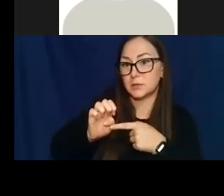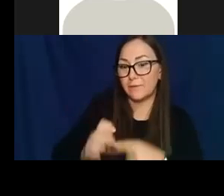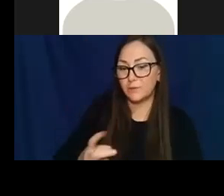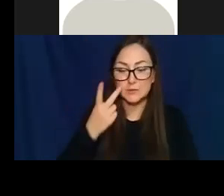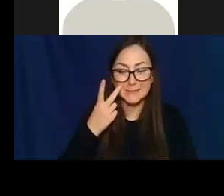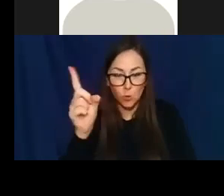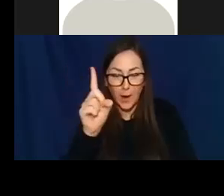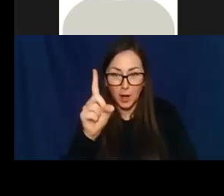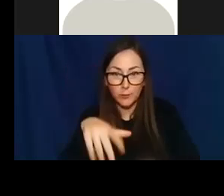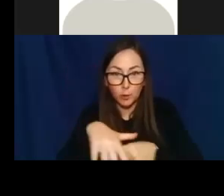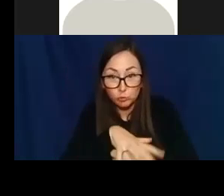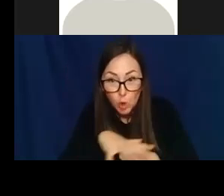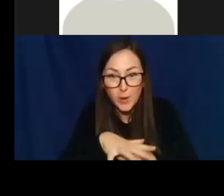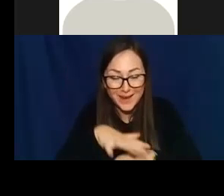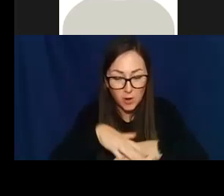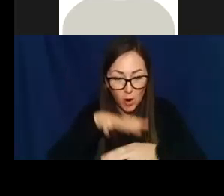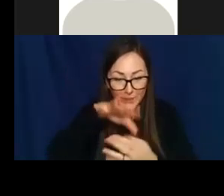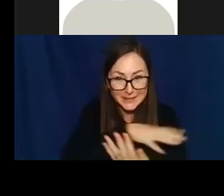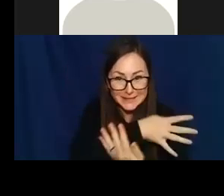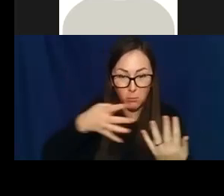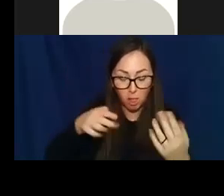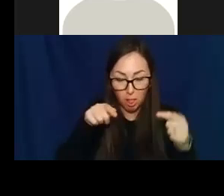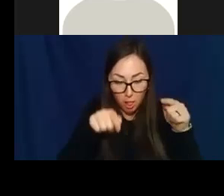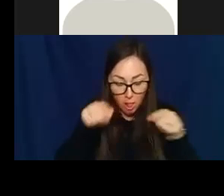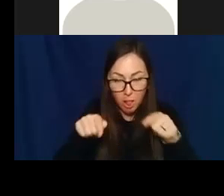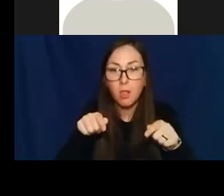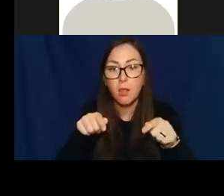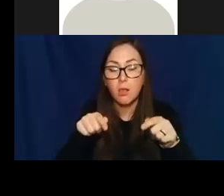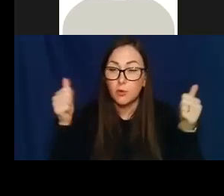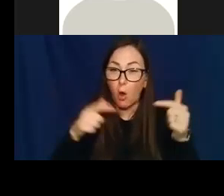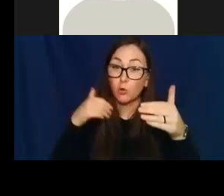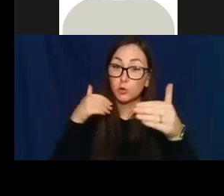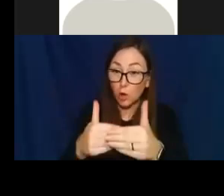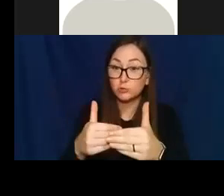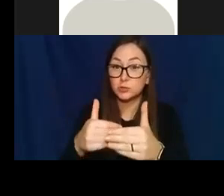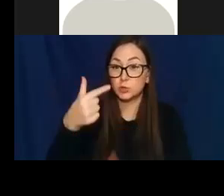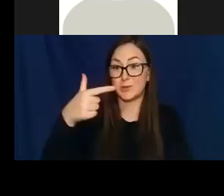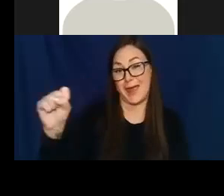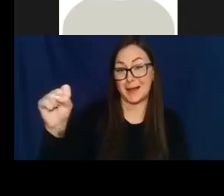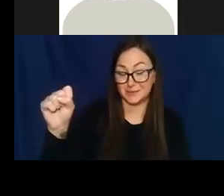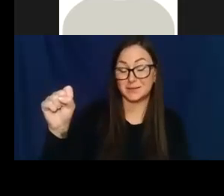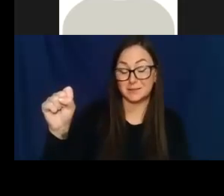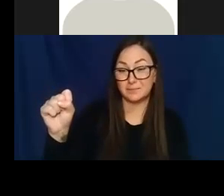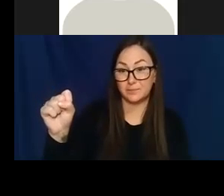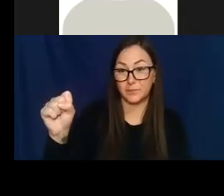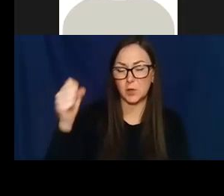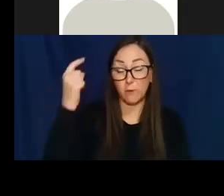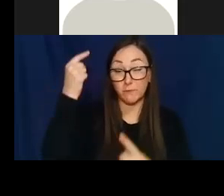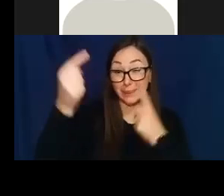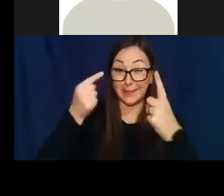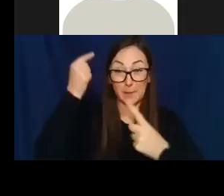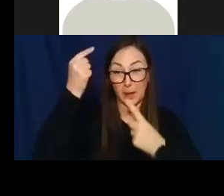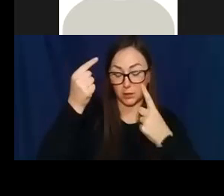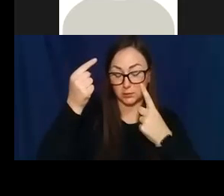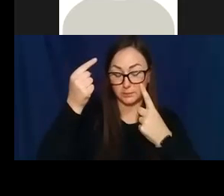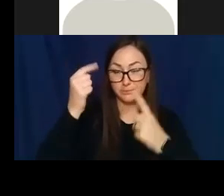are very close to the noble gases. And when we think, if you give it some thought, the nonmetals